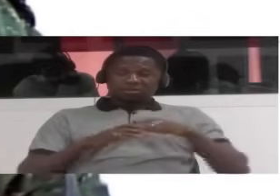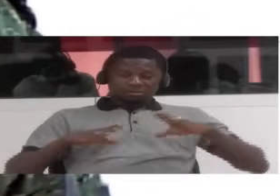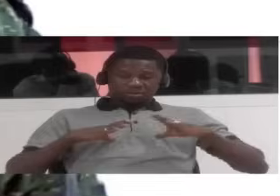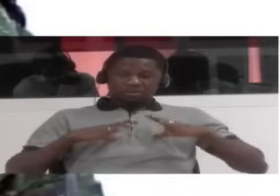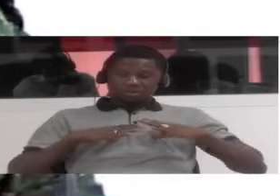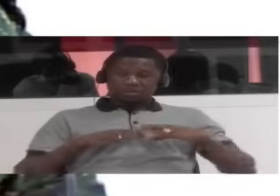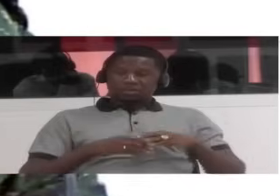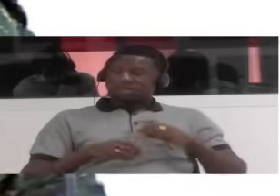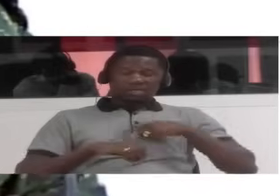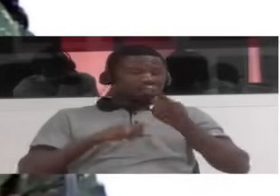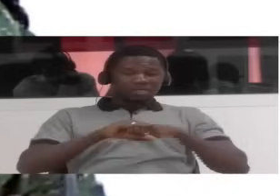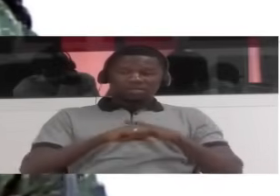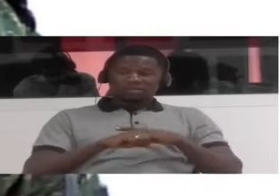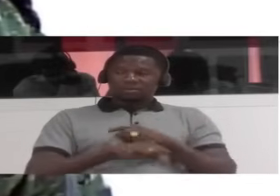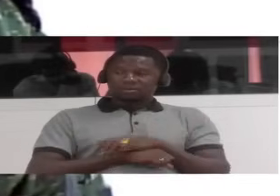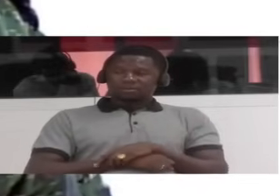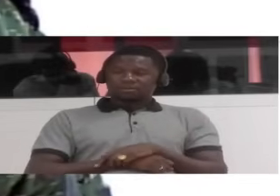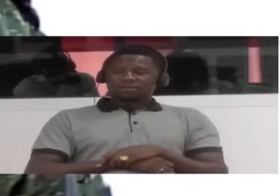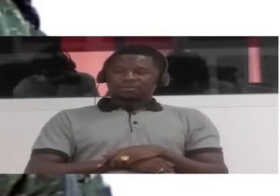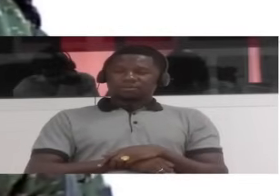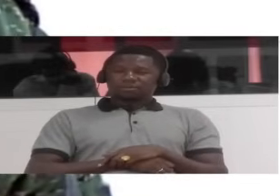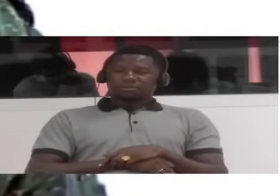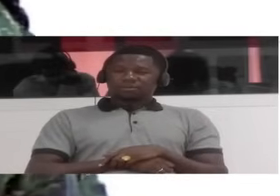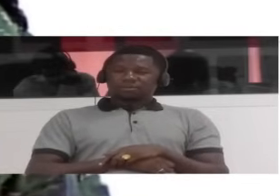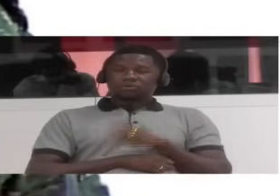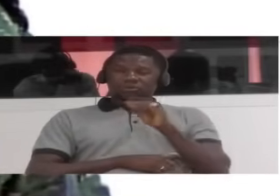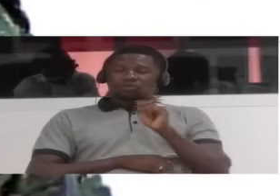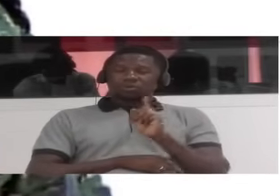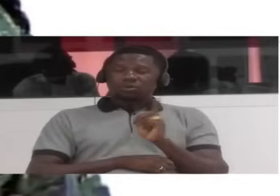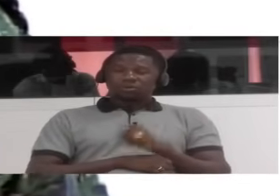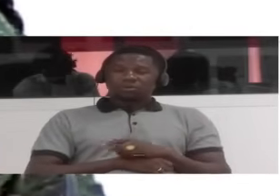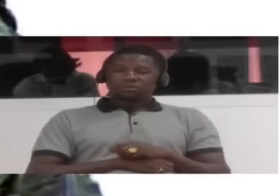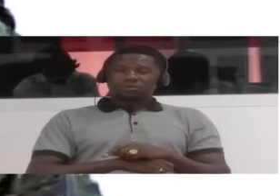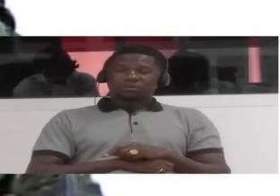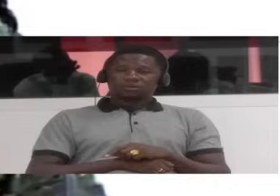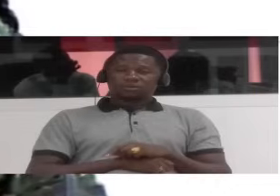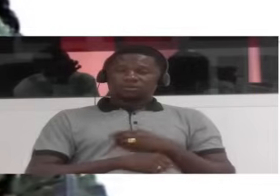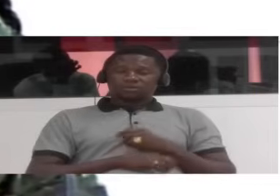preparedness at any given time. To do what?